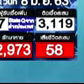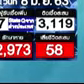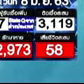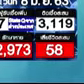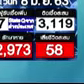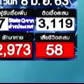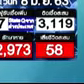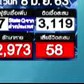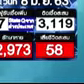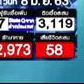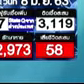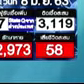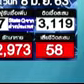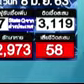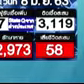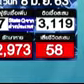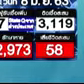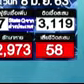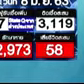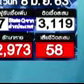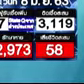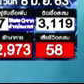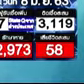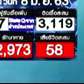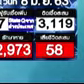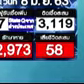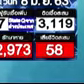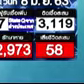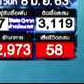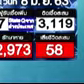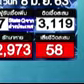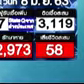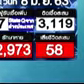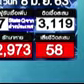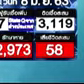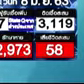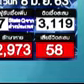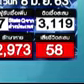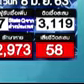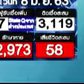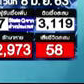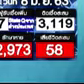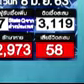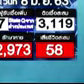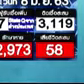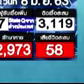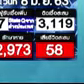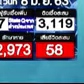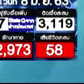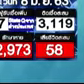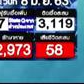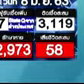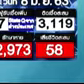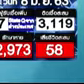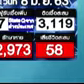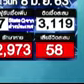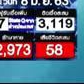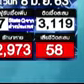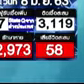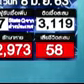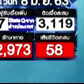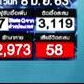this difficult time. The image you have is the ambassador there in Amman, Jordan, with Thai workers.